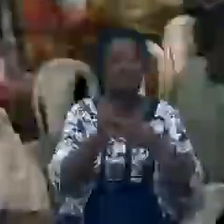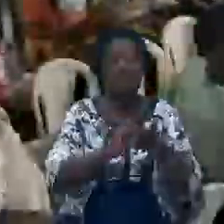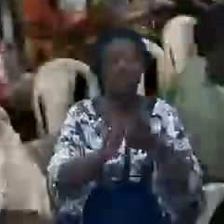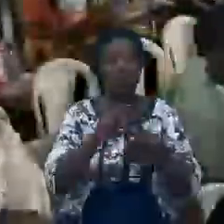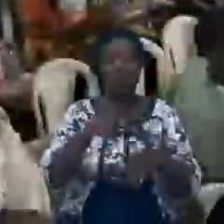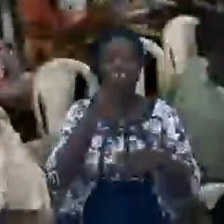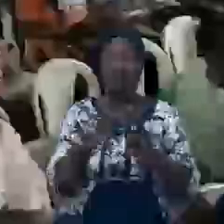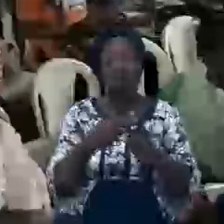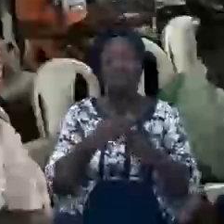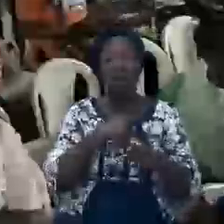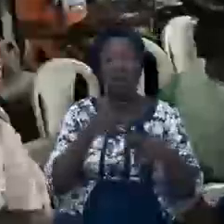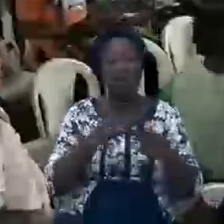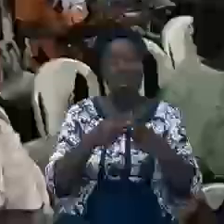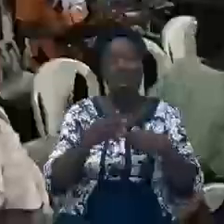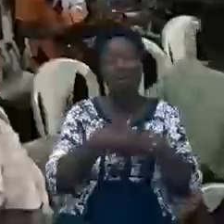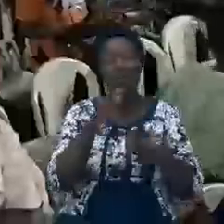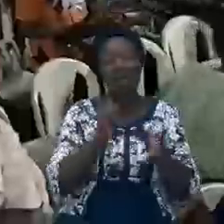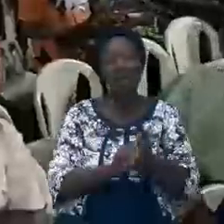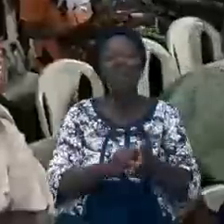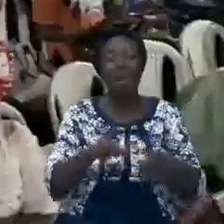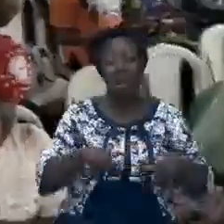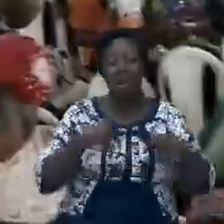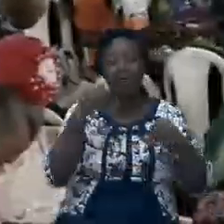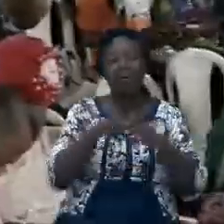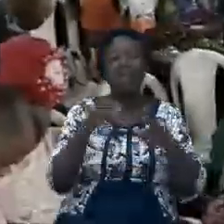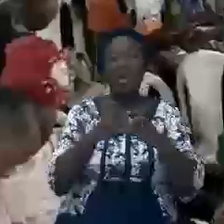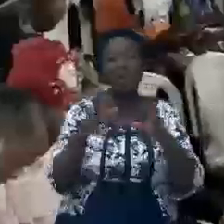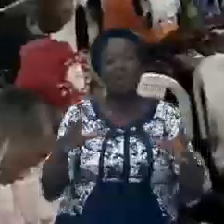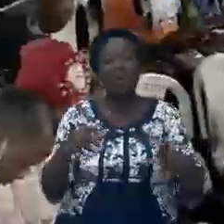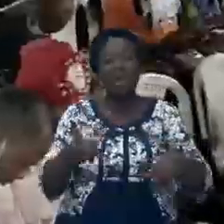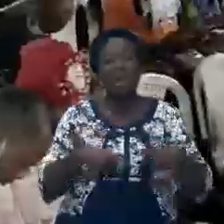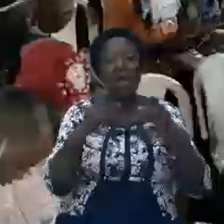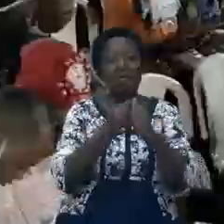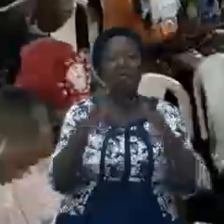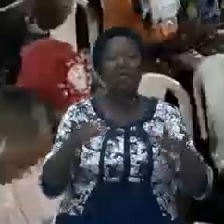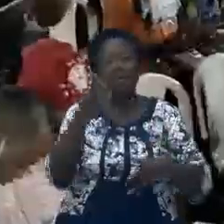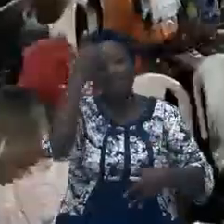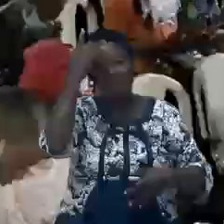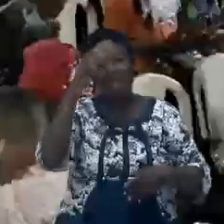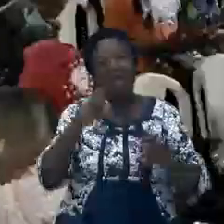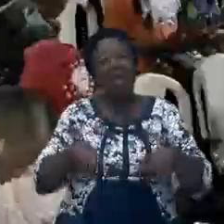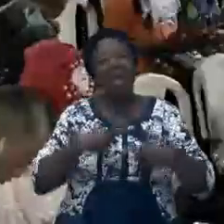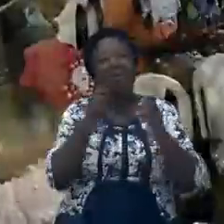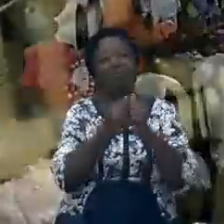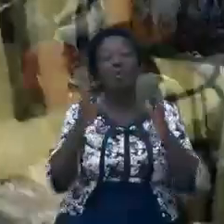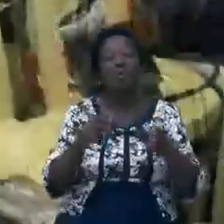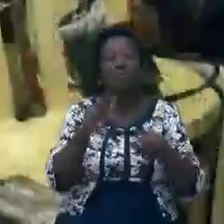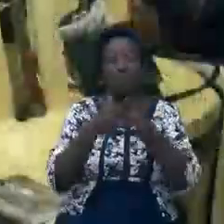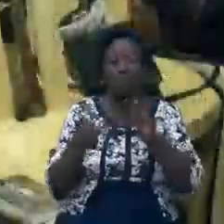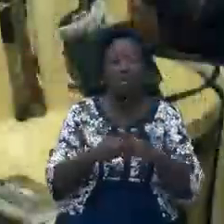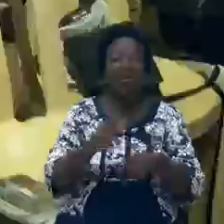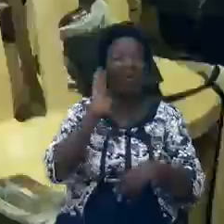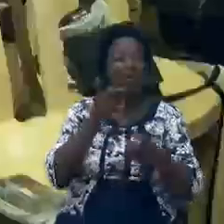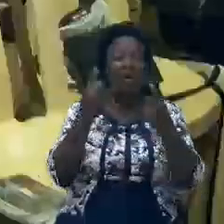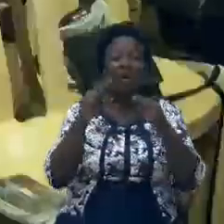so that they take all your details, and then after that, life in abundance, life